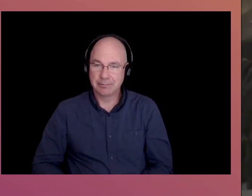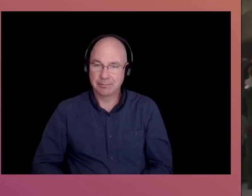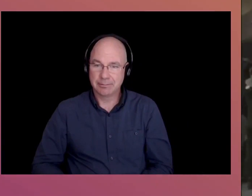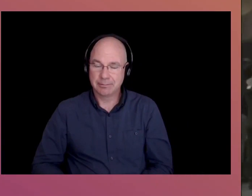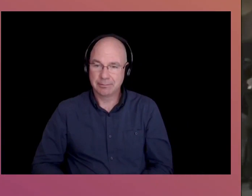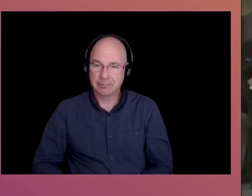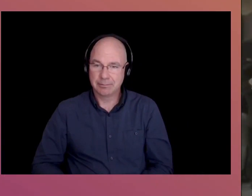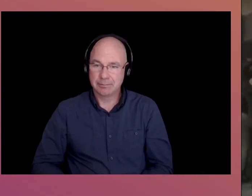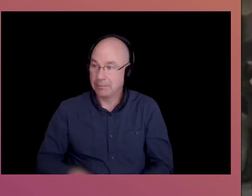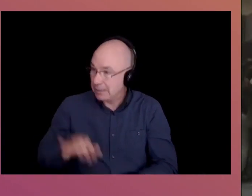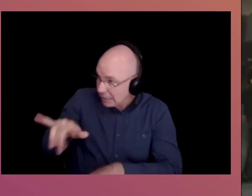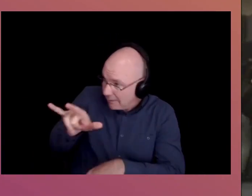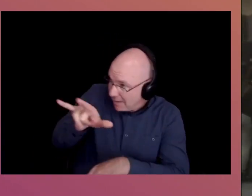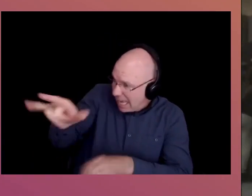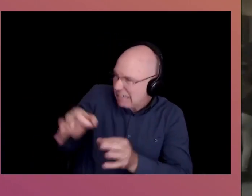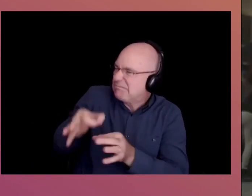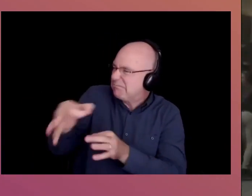Flight has been delayed by 3 hours.